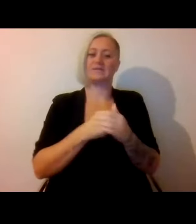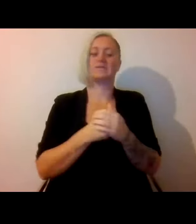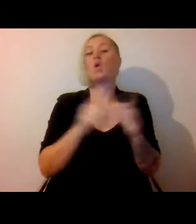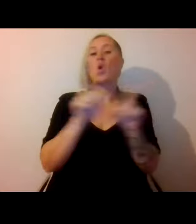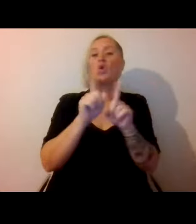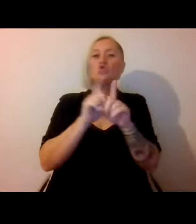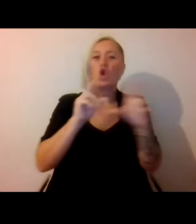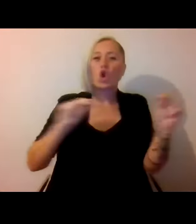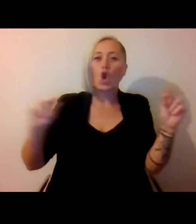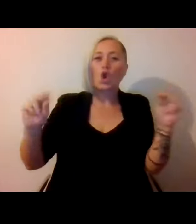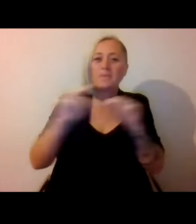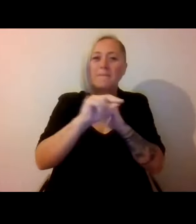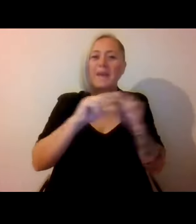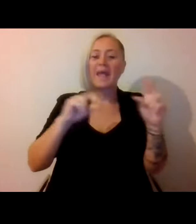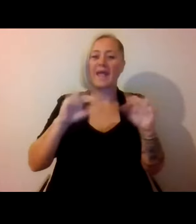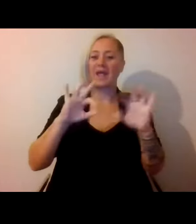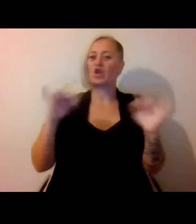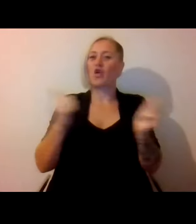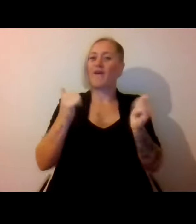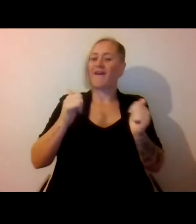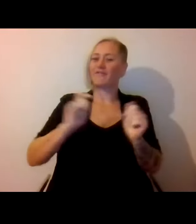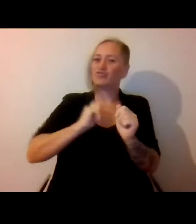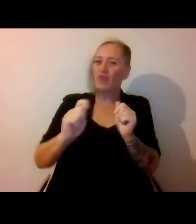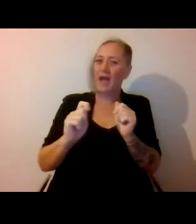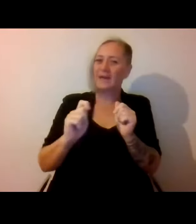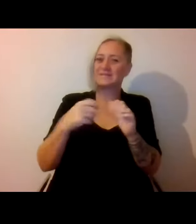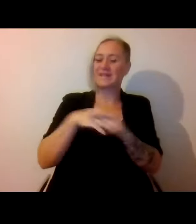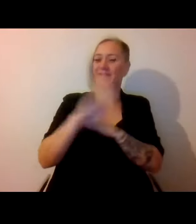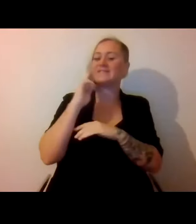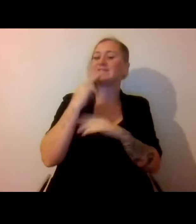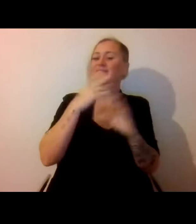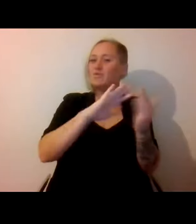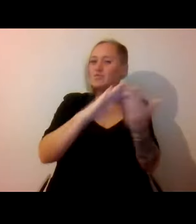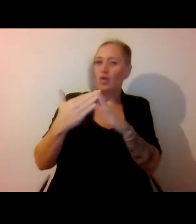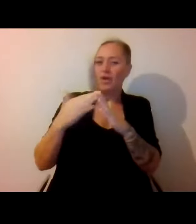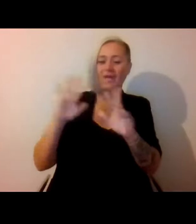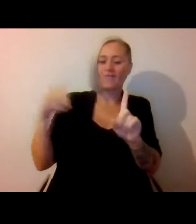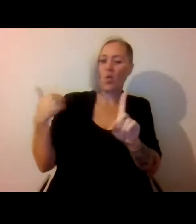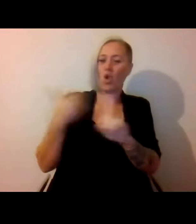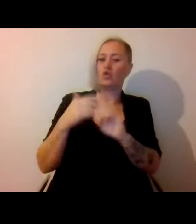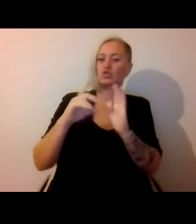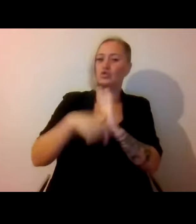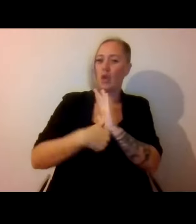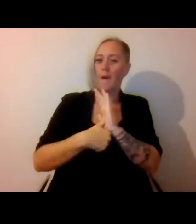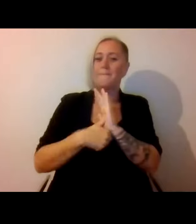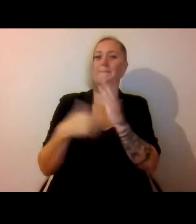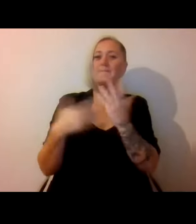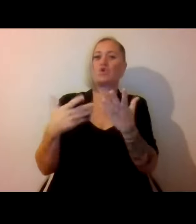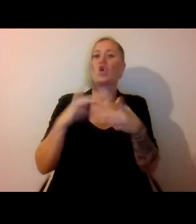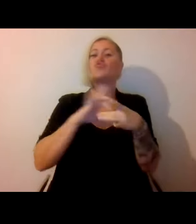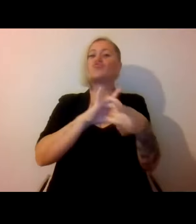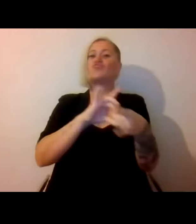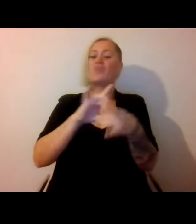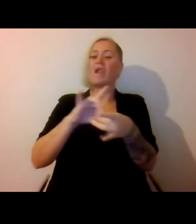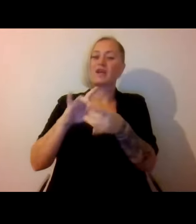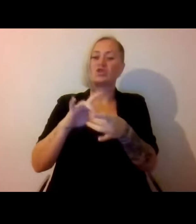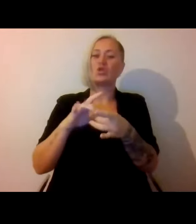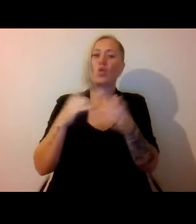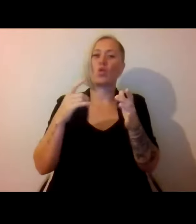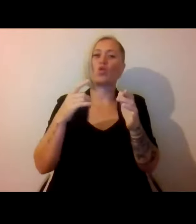gossiping and lack of trust, which is incredibly prevalent in the deaf community, unfortunately. So relational aggression is very common.